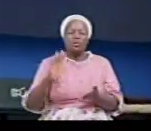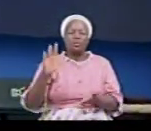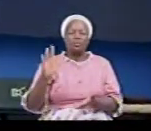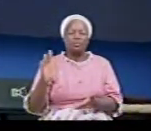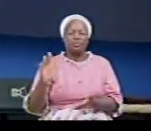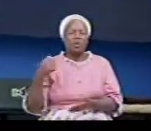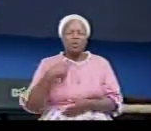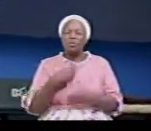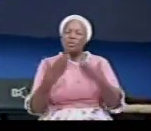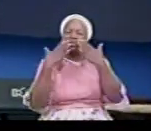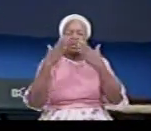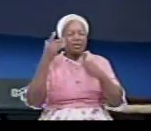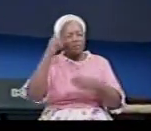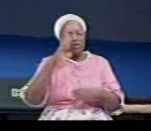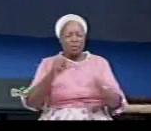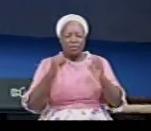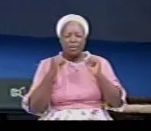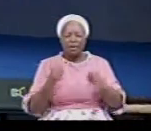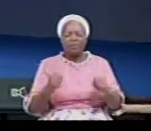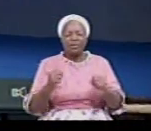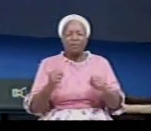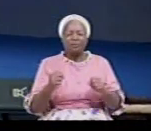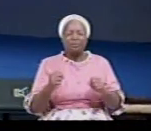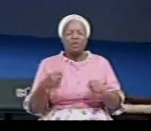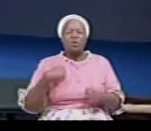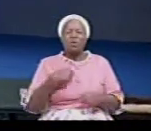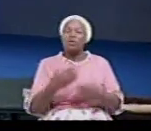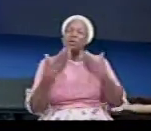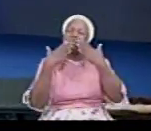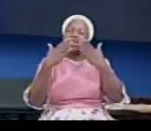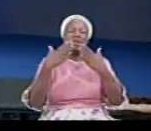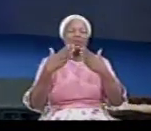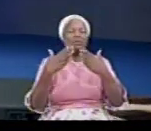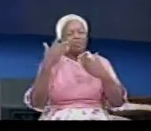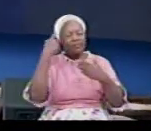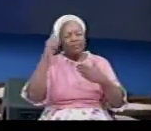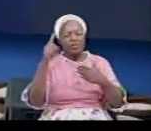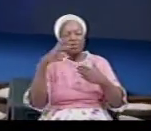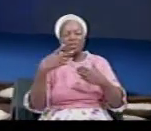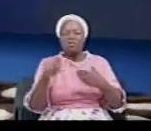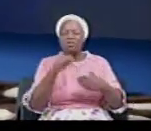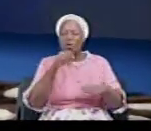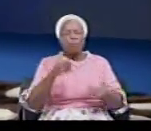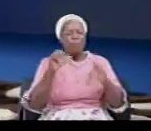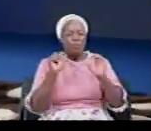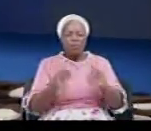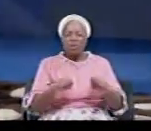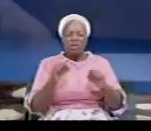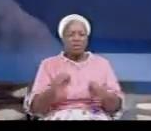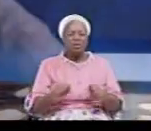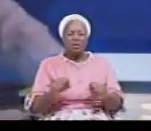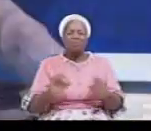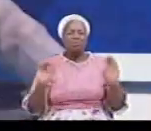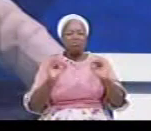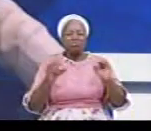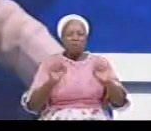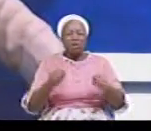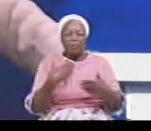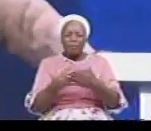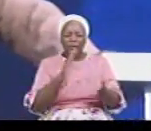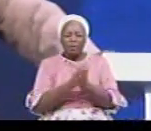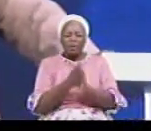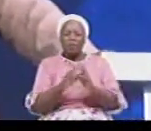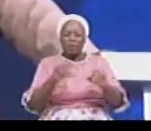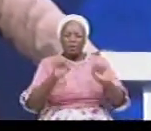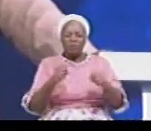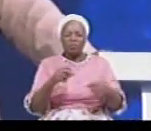We thank you for your power. We thank you for impossibilities becoming possible even tonight